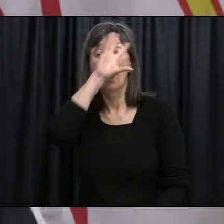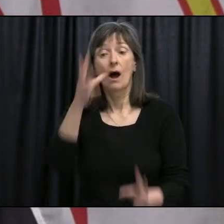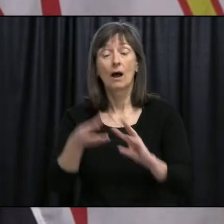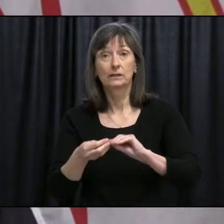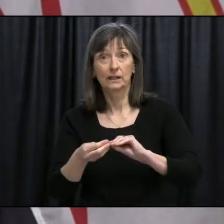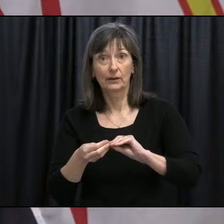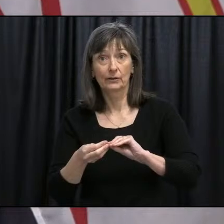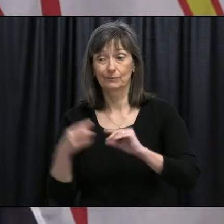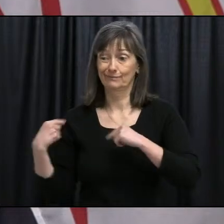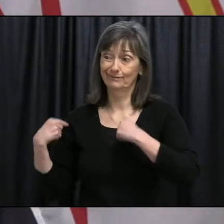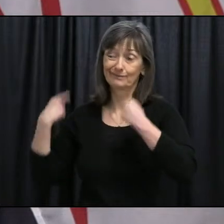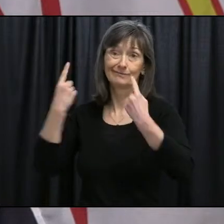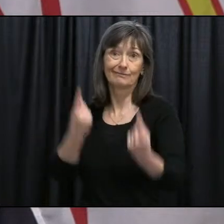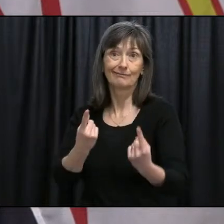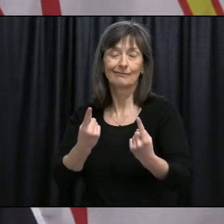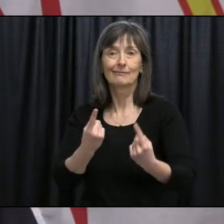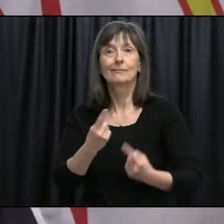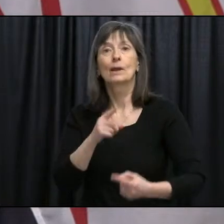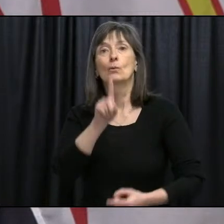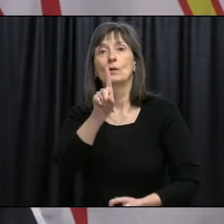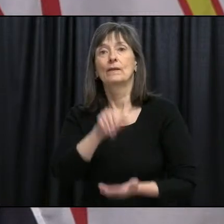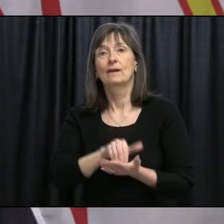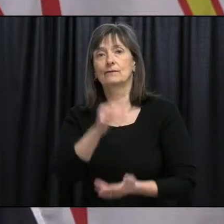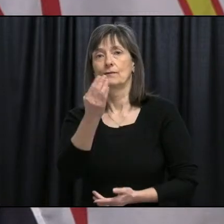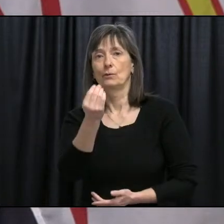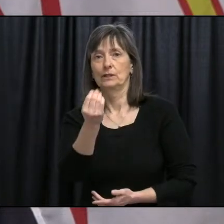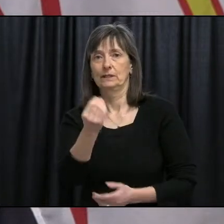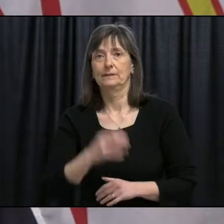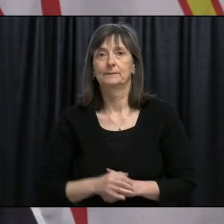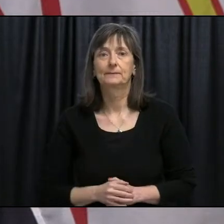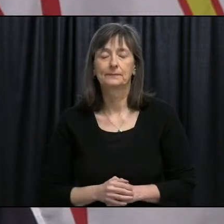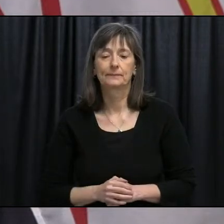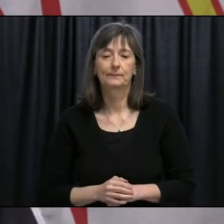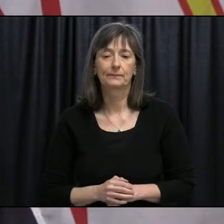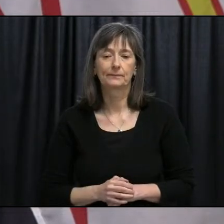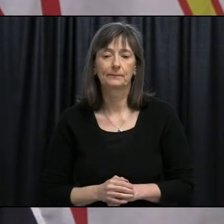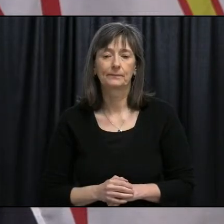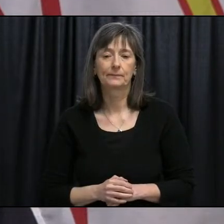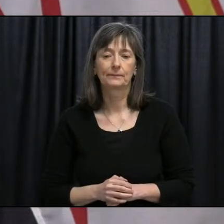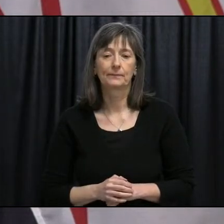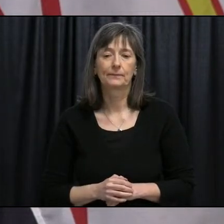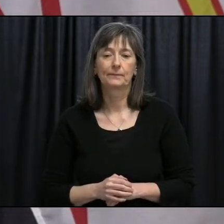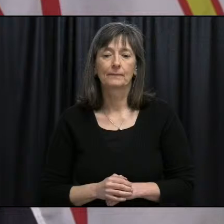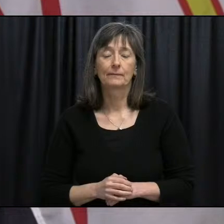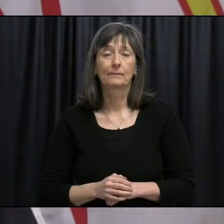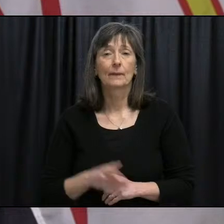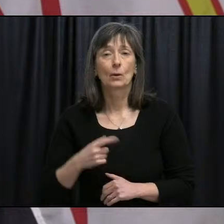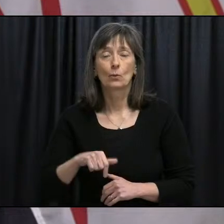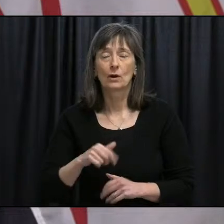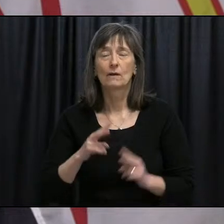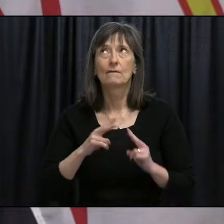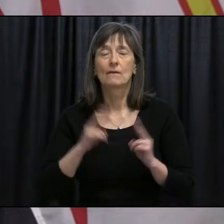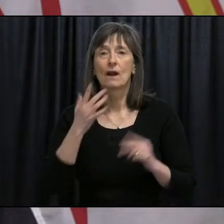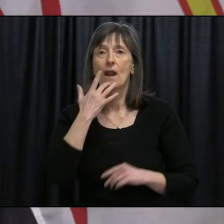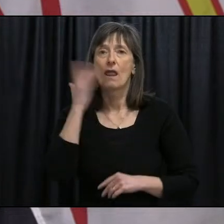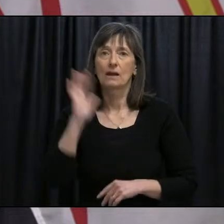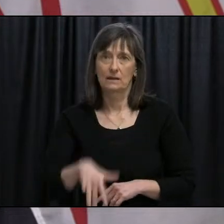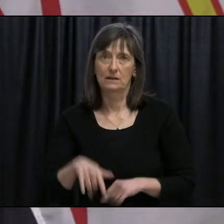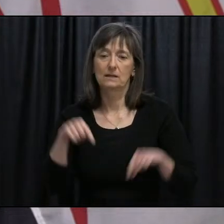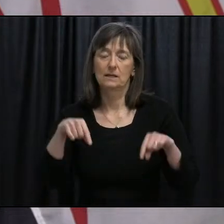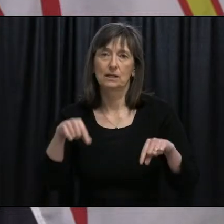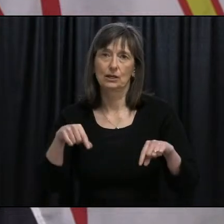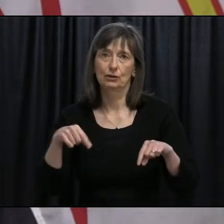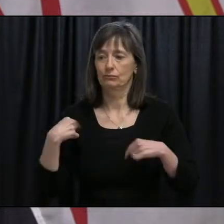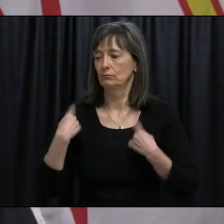of cases in the province remains at 1,014. We have been incredibly fortunate to have low prevalence of COVID